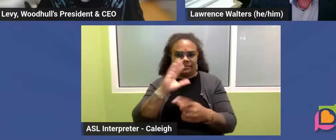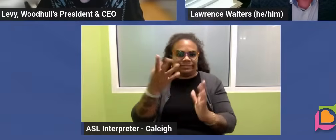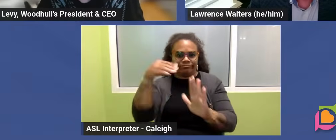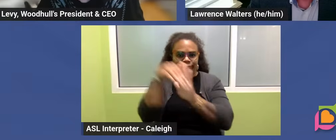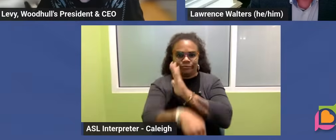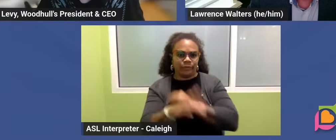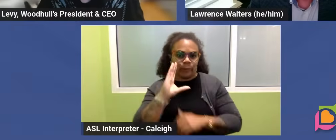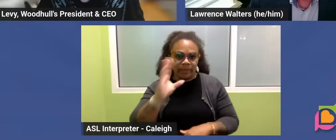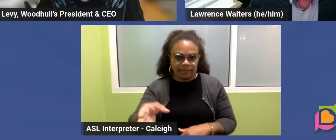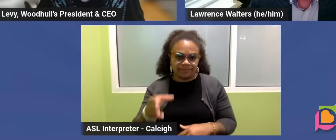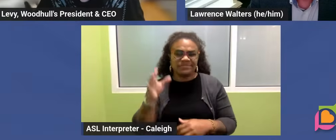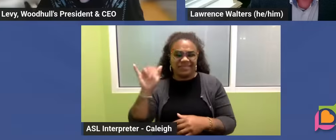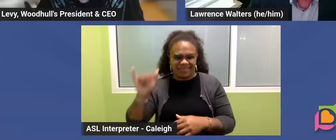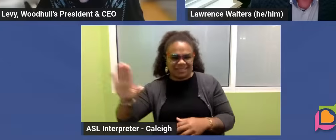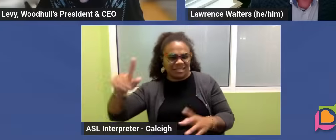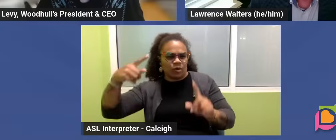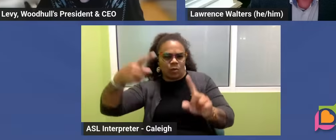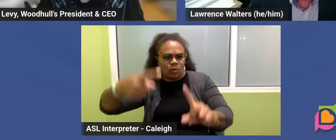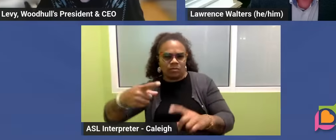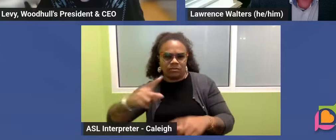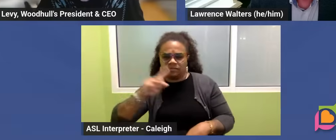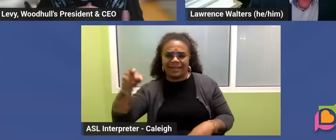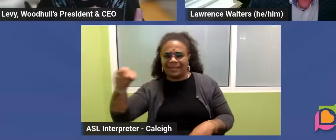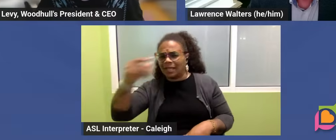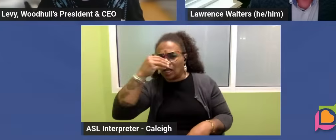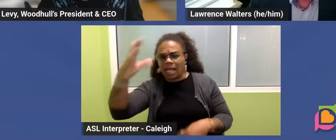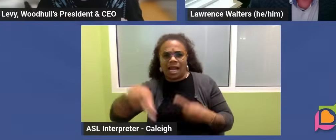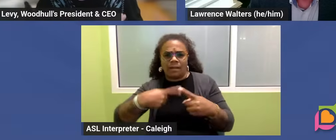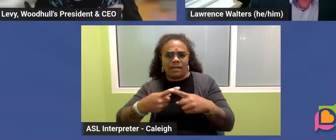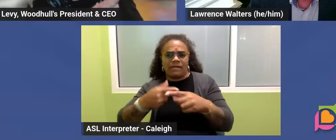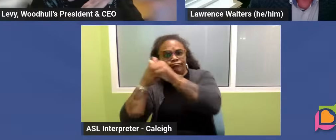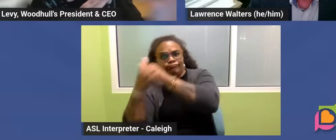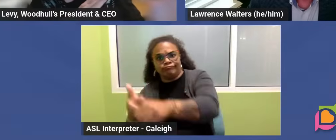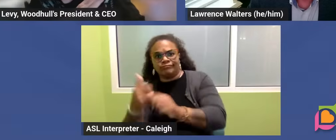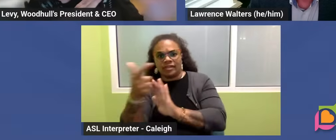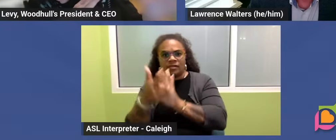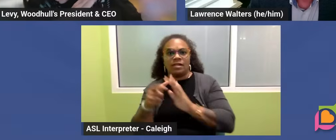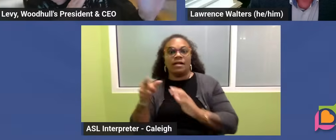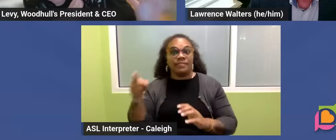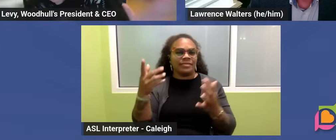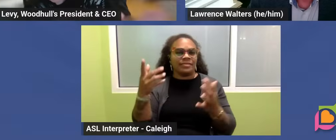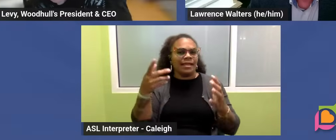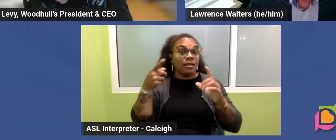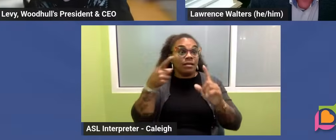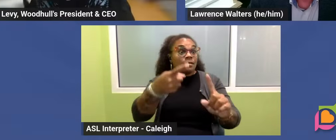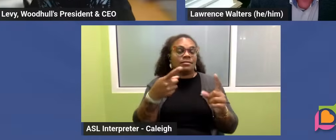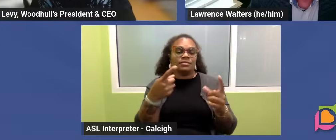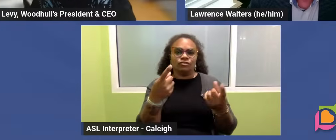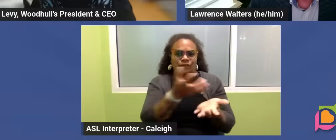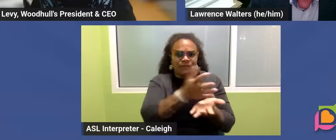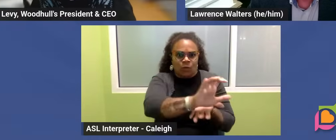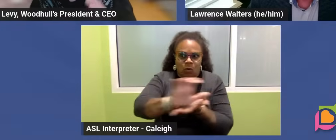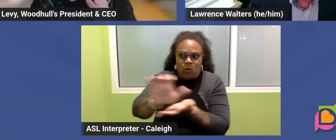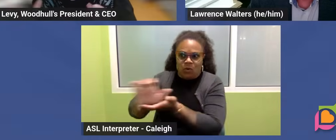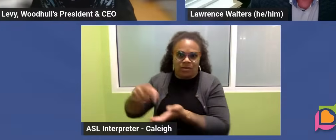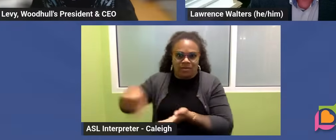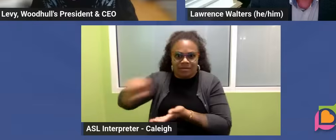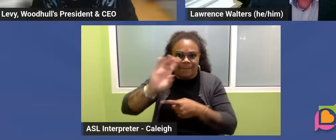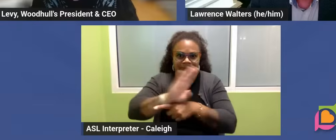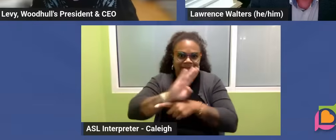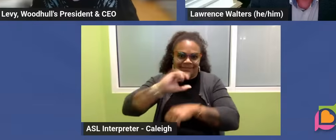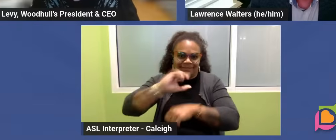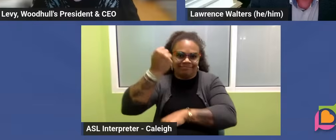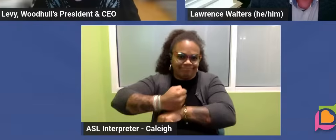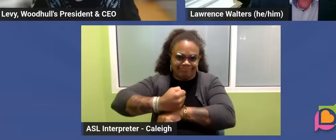to enforce it. It's really to be able to enforce everything out of business,